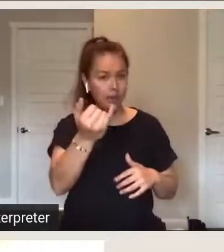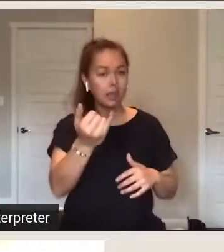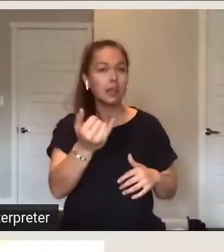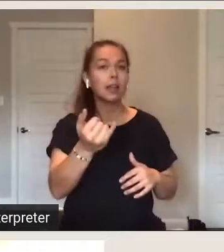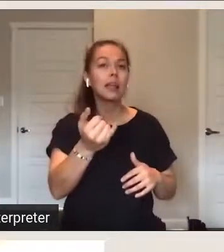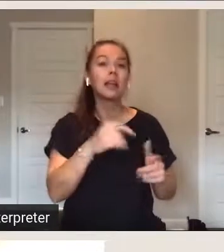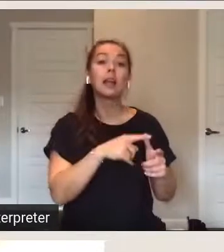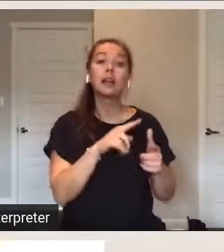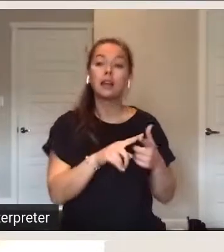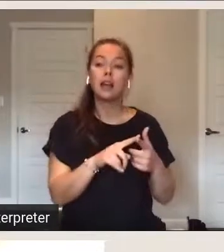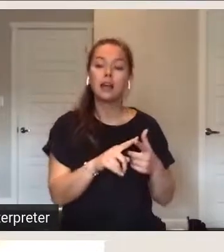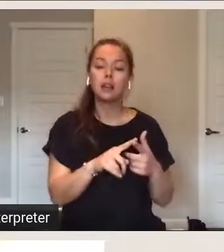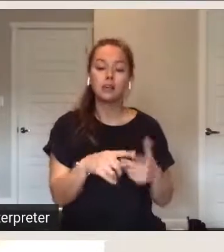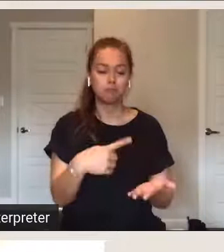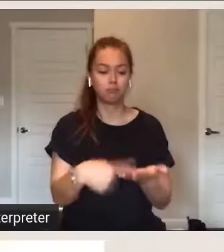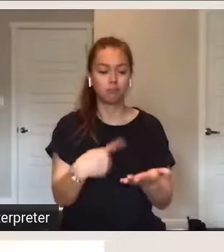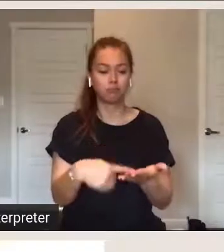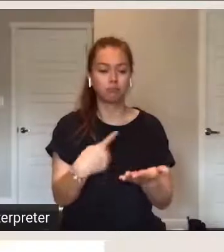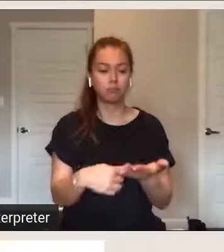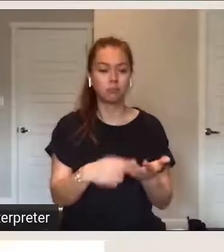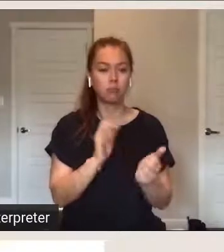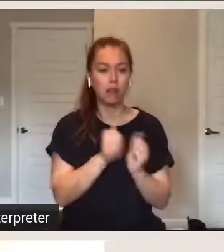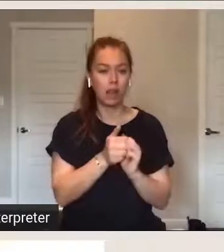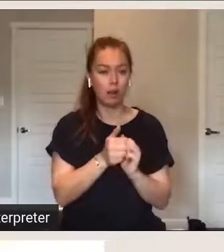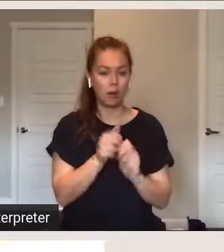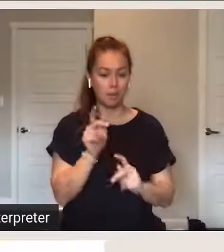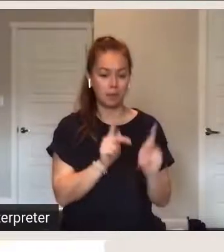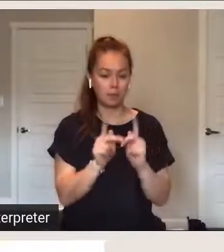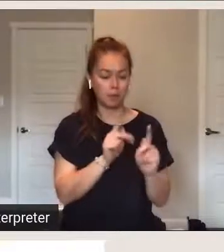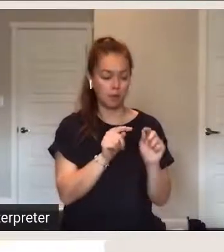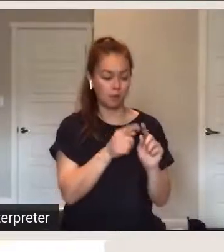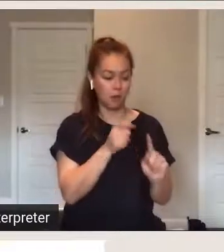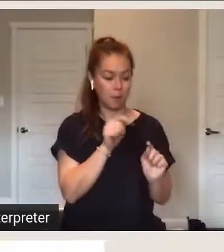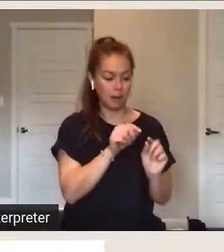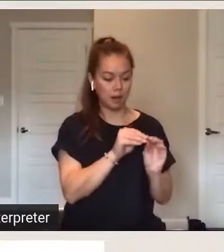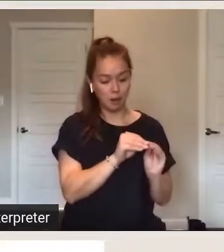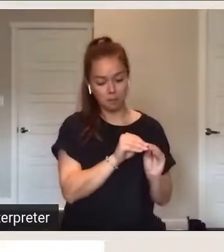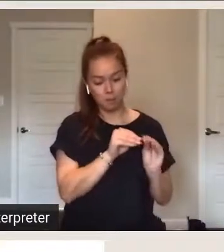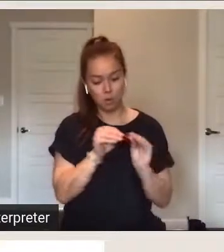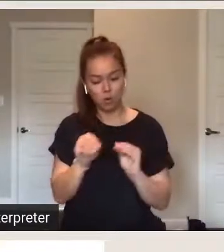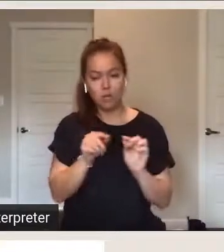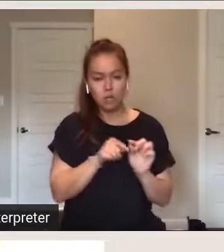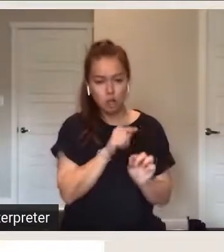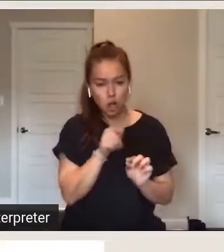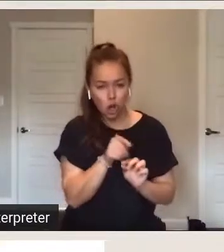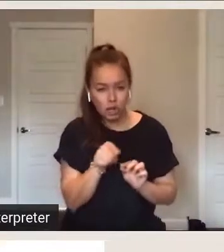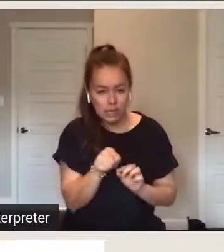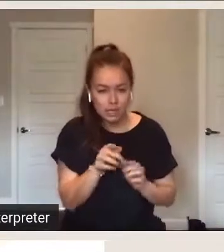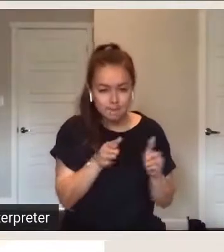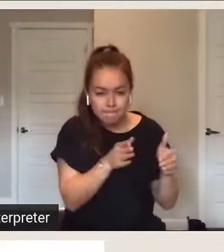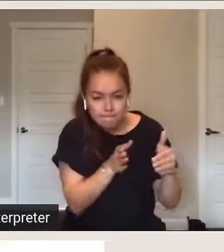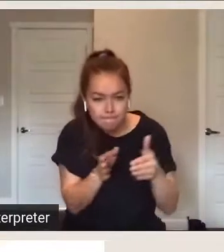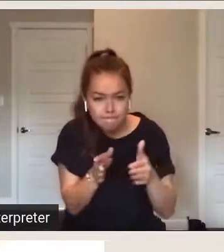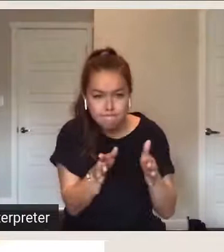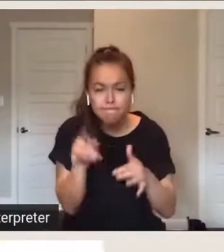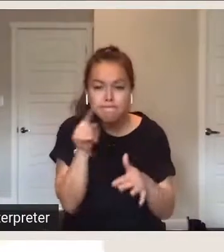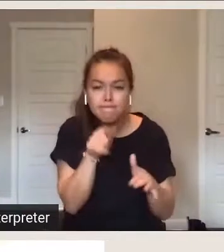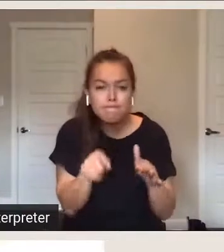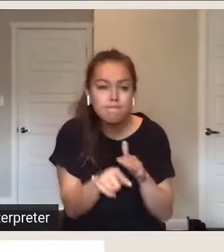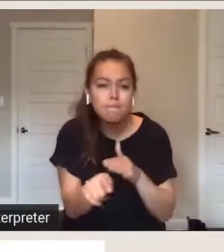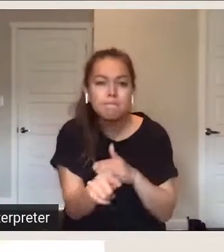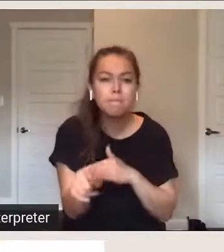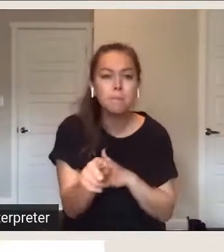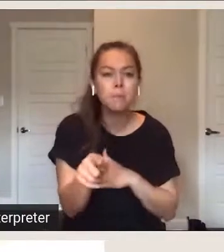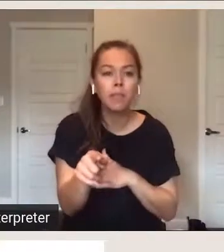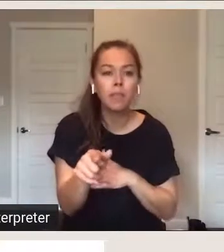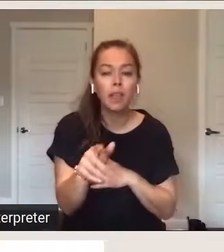get across to places and have been crossing, which is obviously not a new thing. It's been happening since the beginning of time, but especially in this